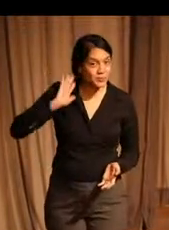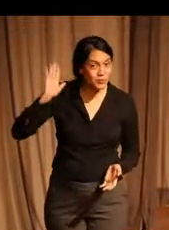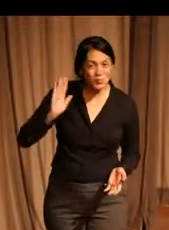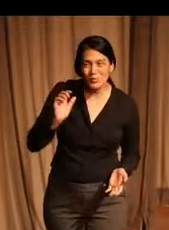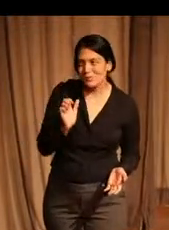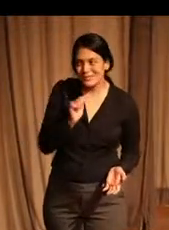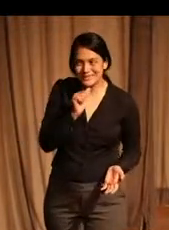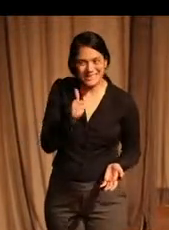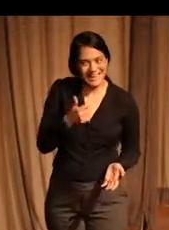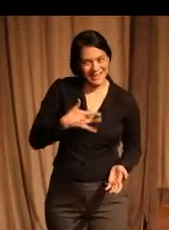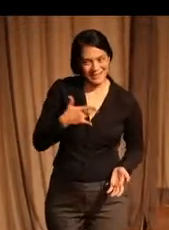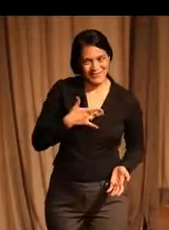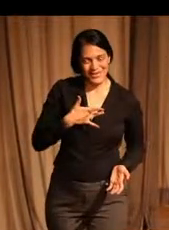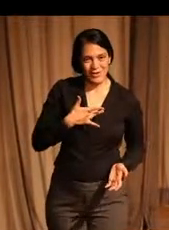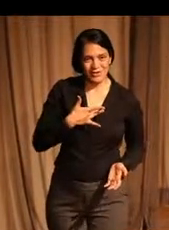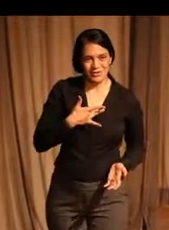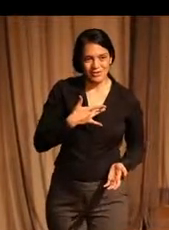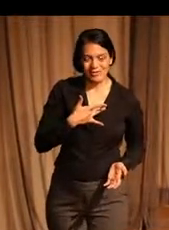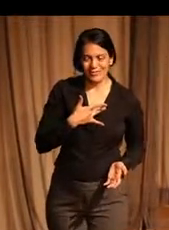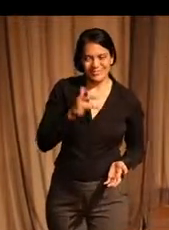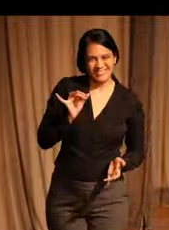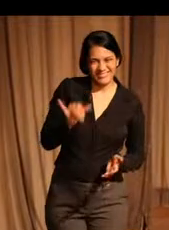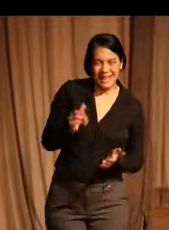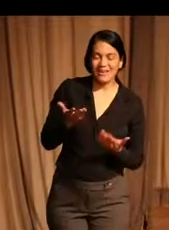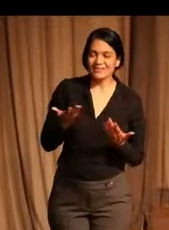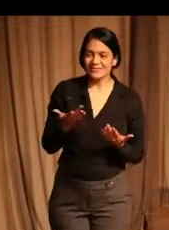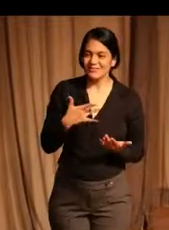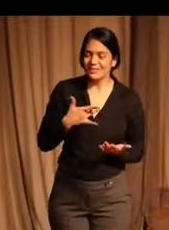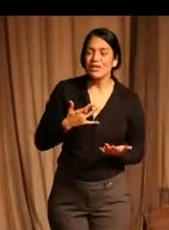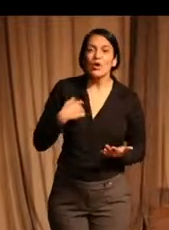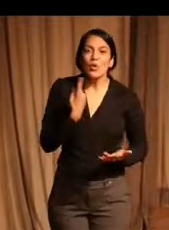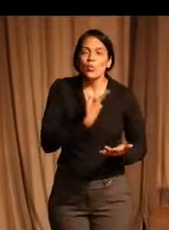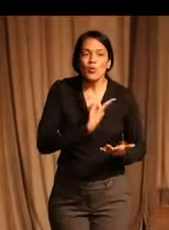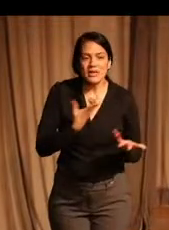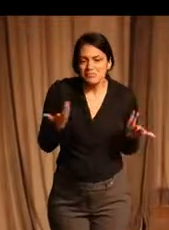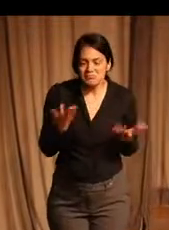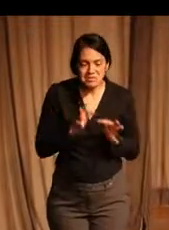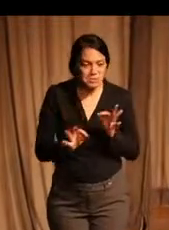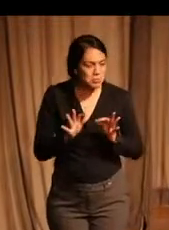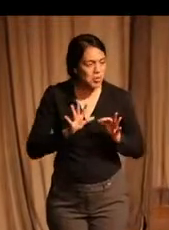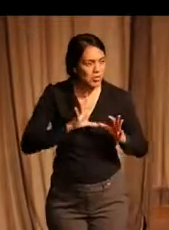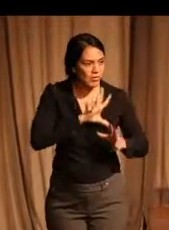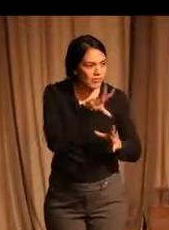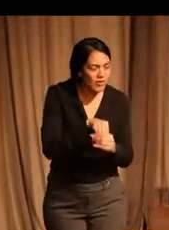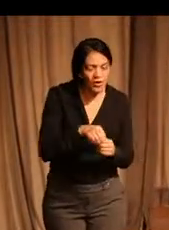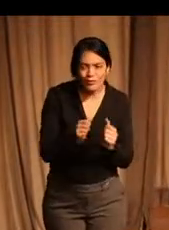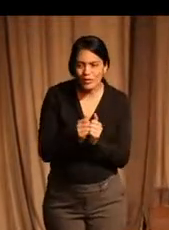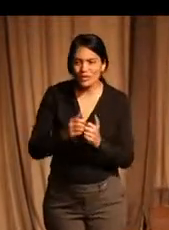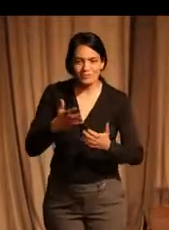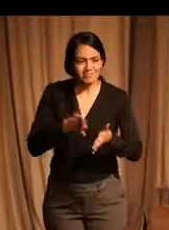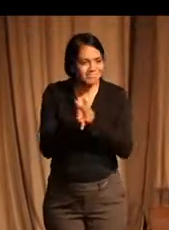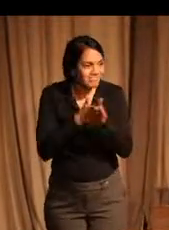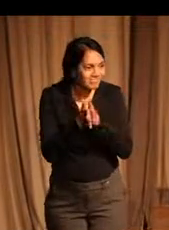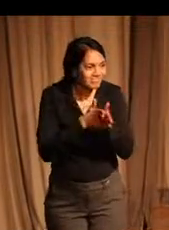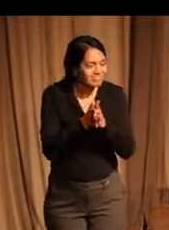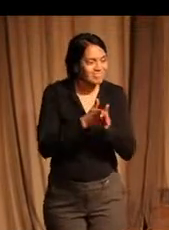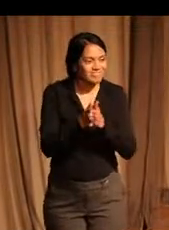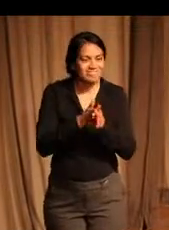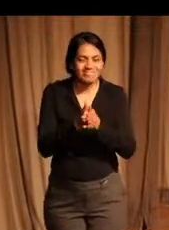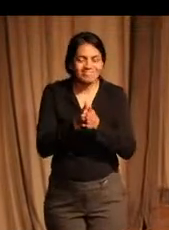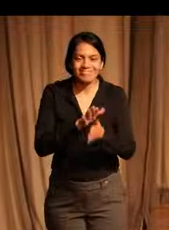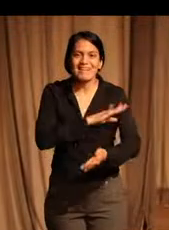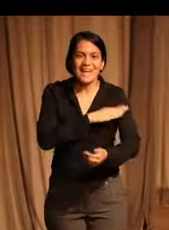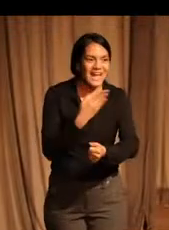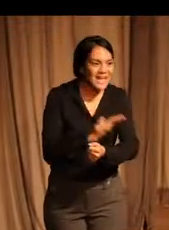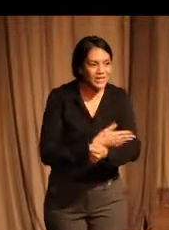that. It was, of course, all due to the energy and the